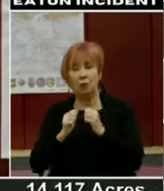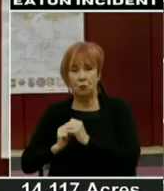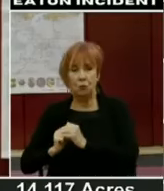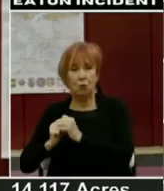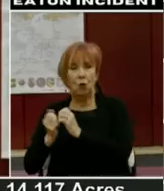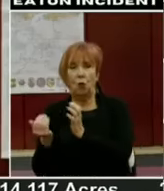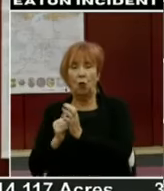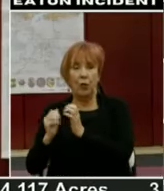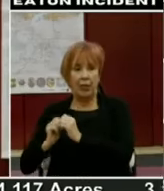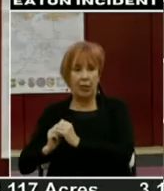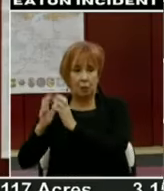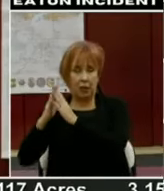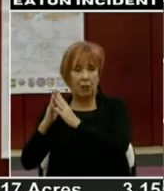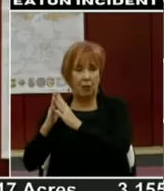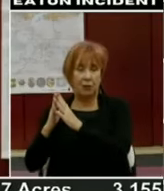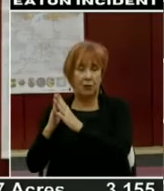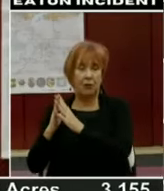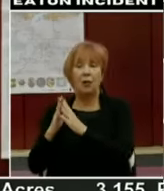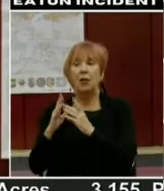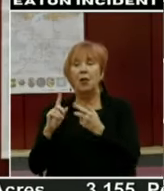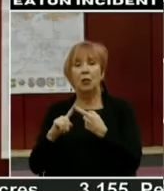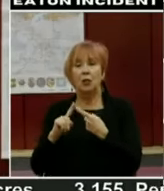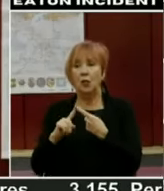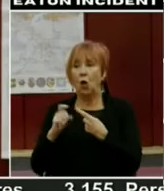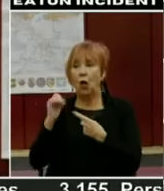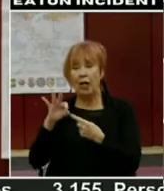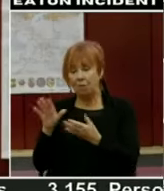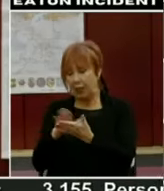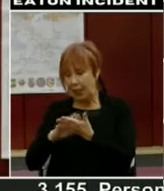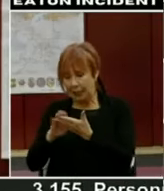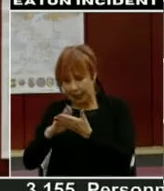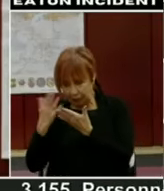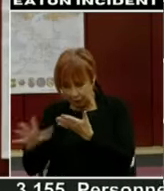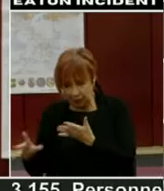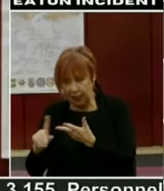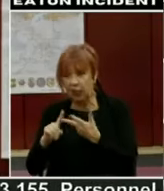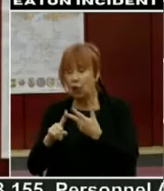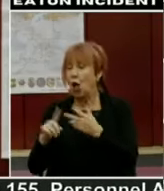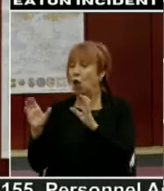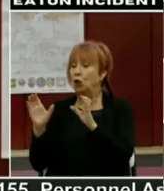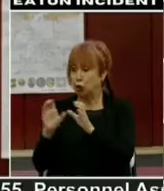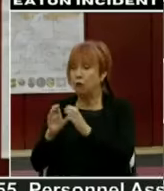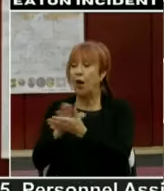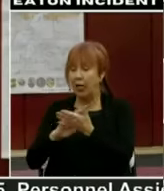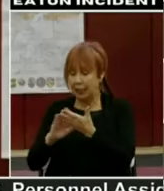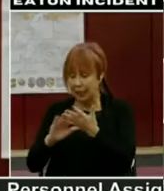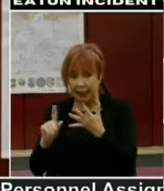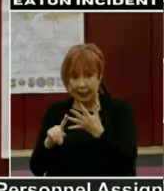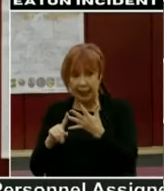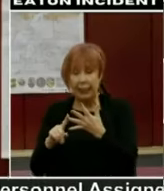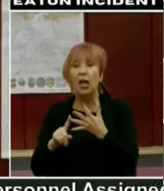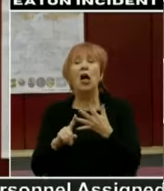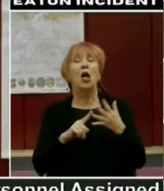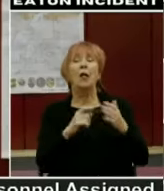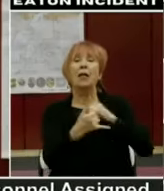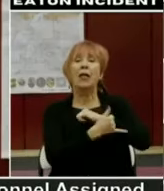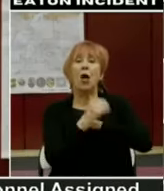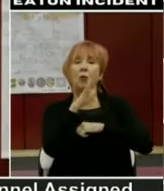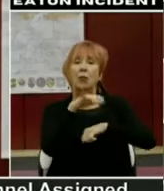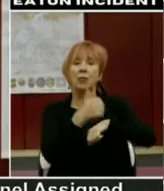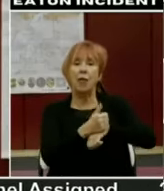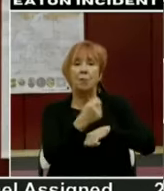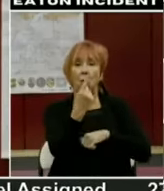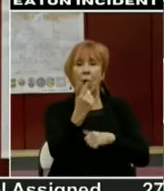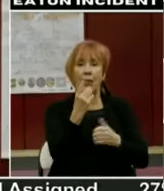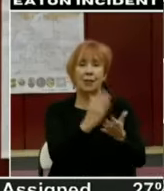and your lot has been certified as cleared of all hazardous materials, the county will establish a one-stop permitting center in